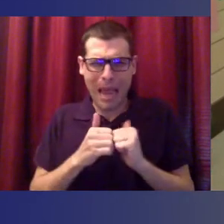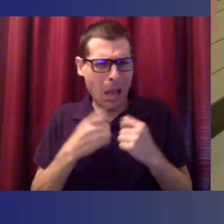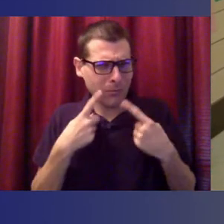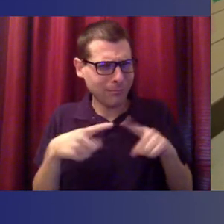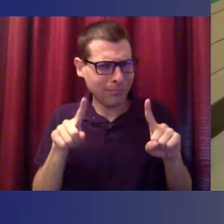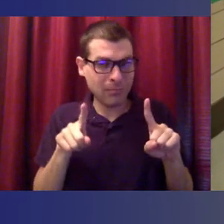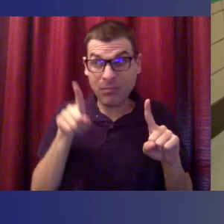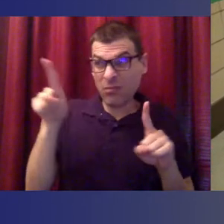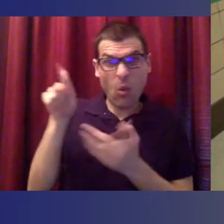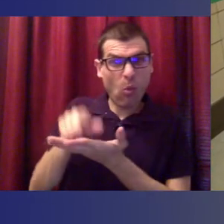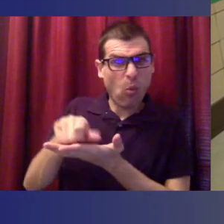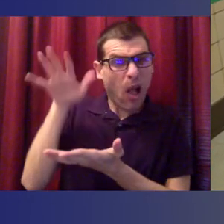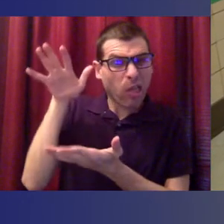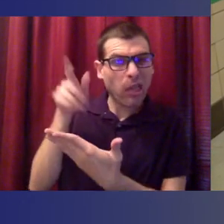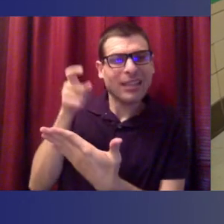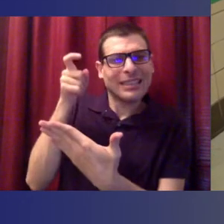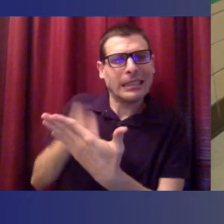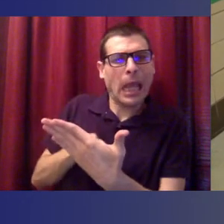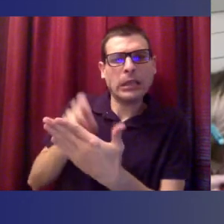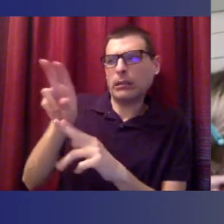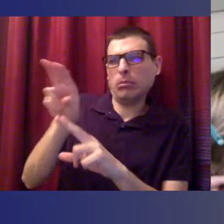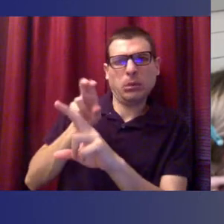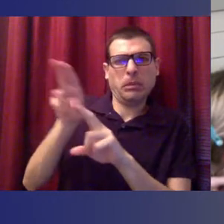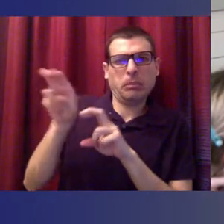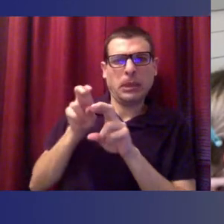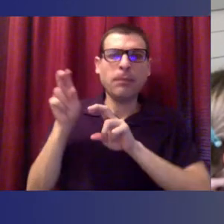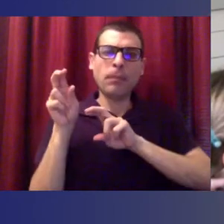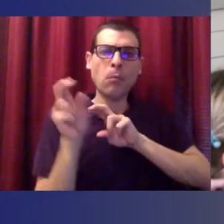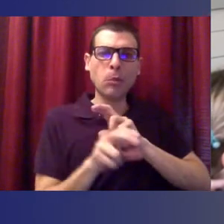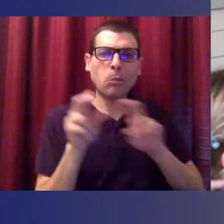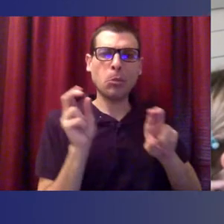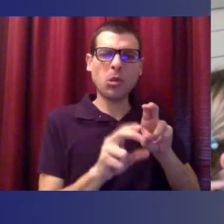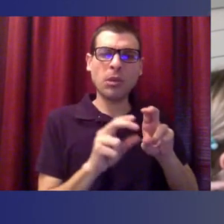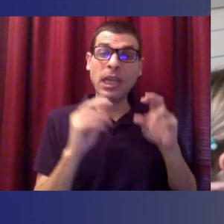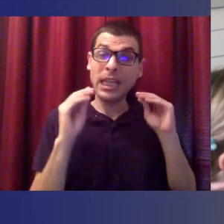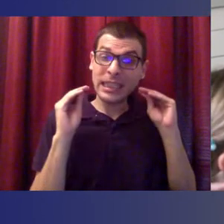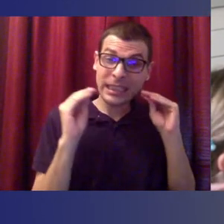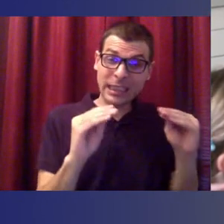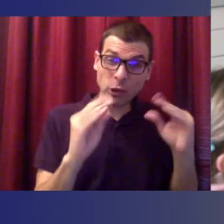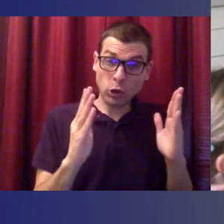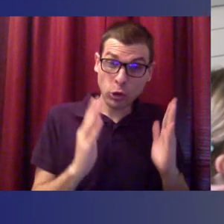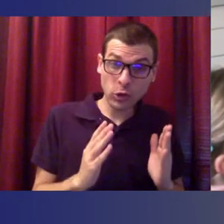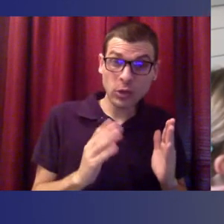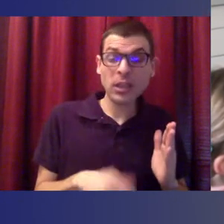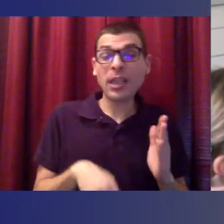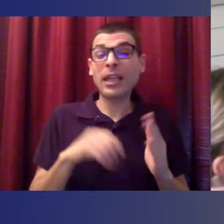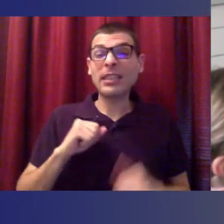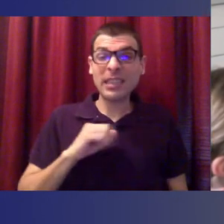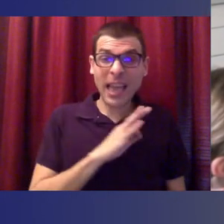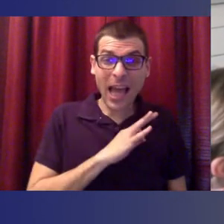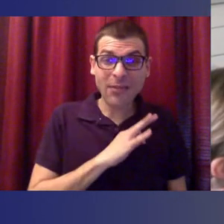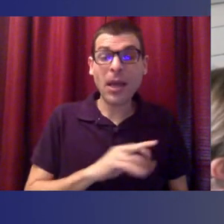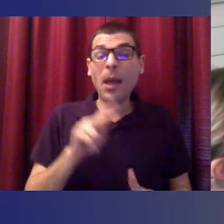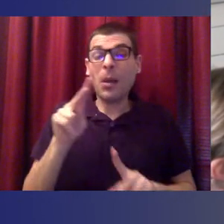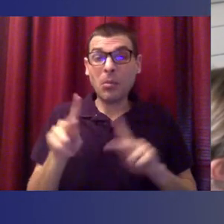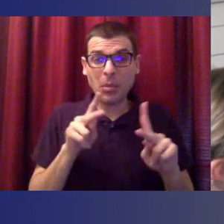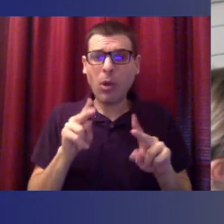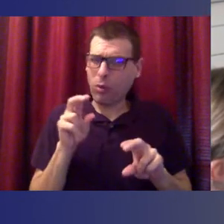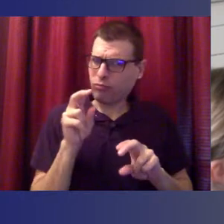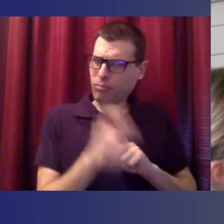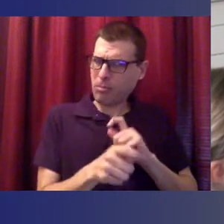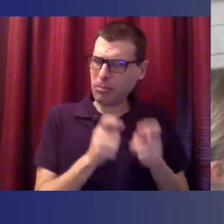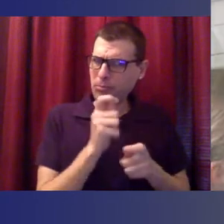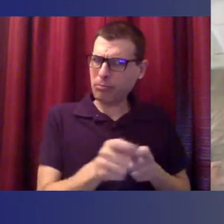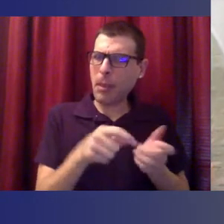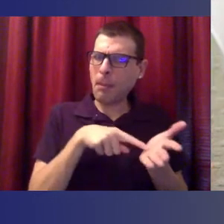It also pumps that money back into the salaries of teachers and assistants, who are too often underpaid and unable to make